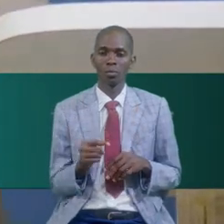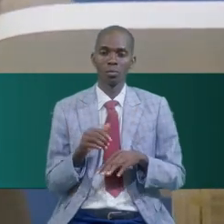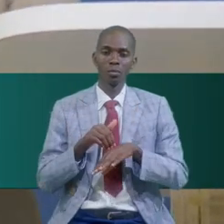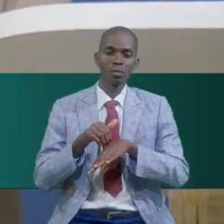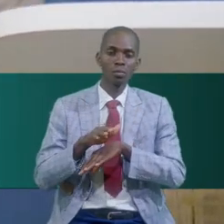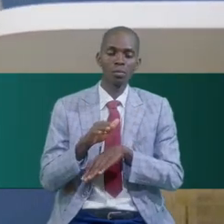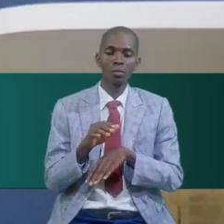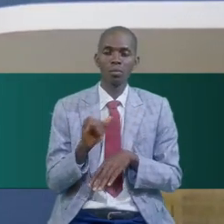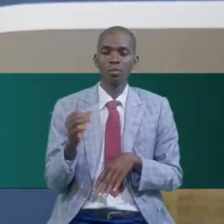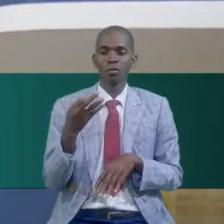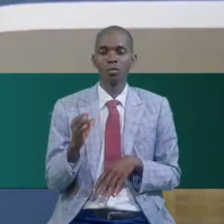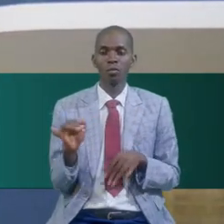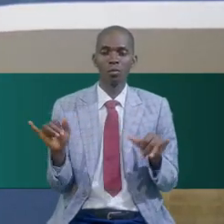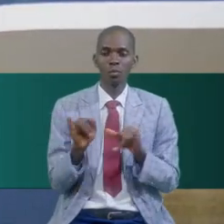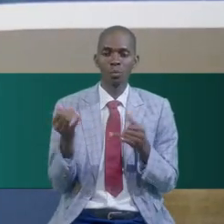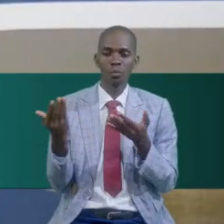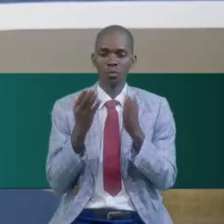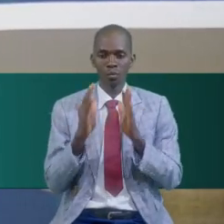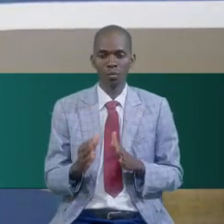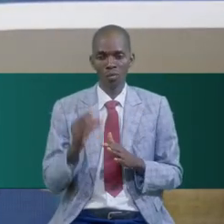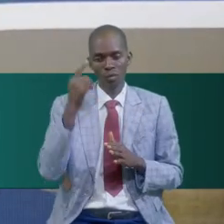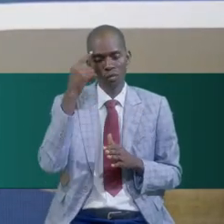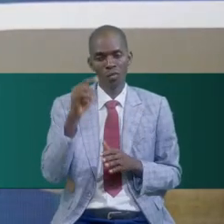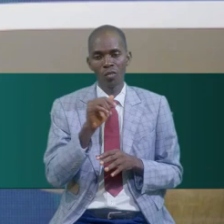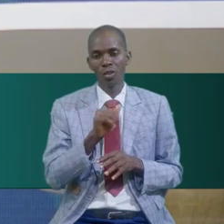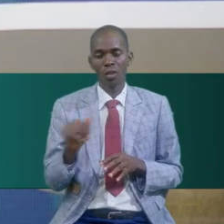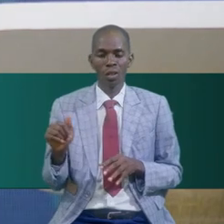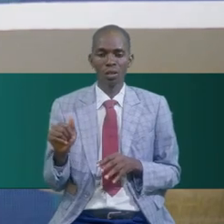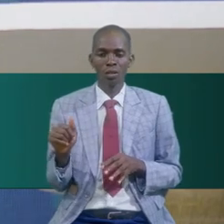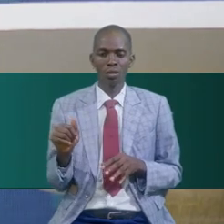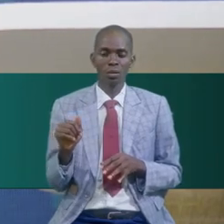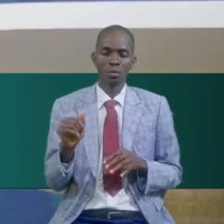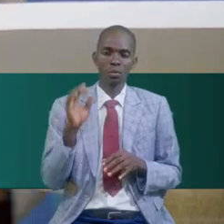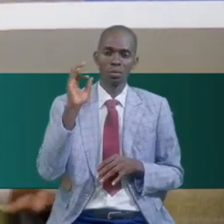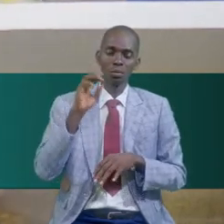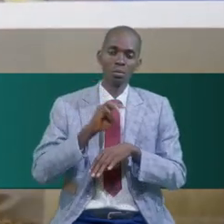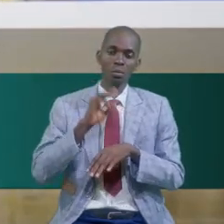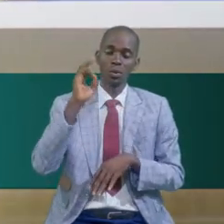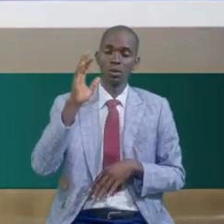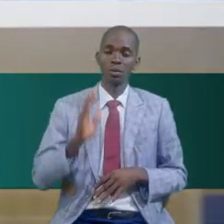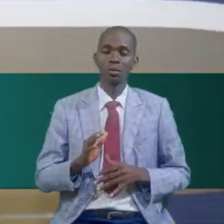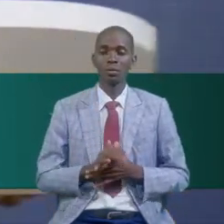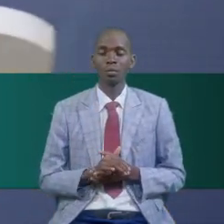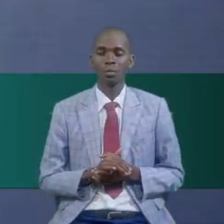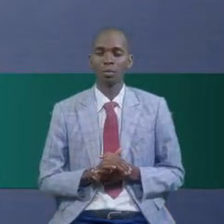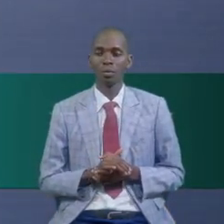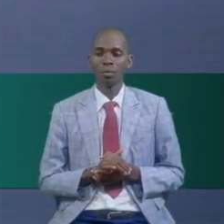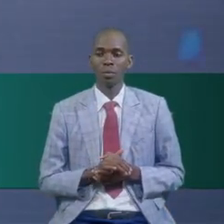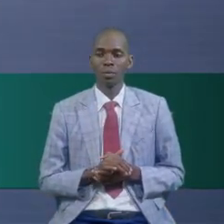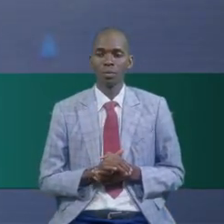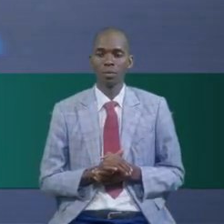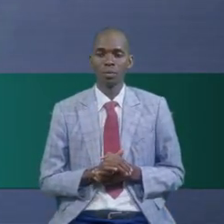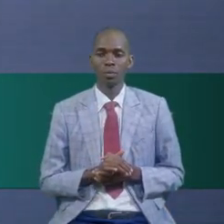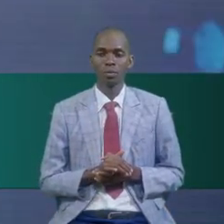messenger for such a minister. Look at 1 Kings chapter